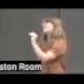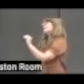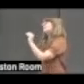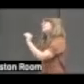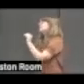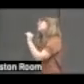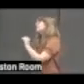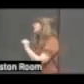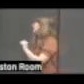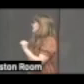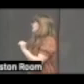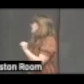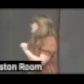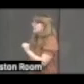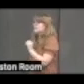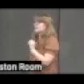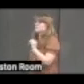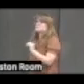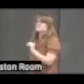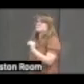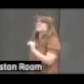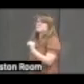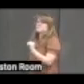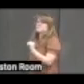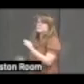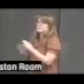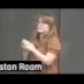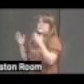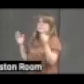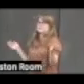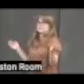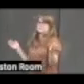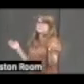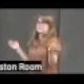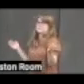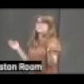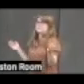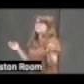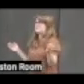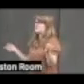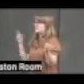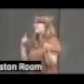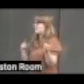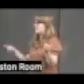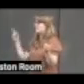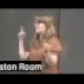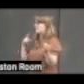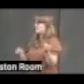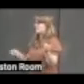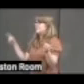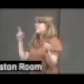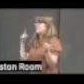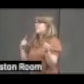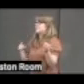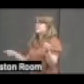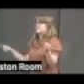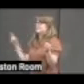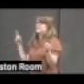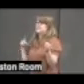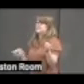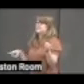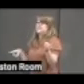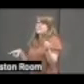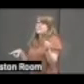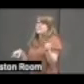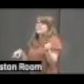species went extinct right now in the wild, only 6% would actually maintain that species because they're replacing their internal